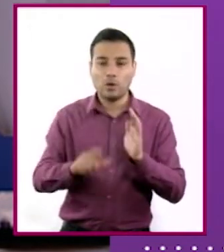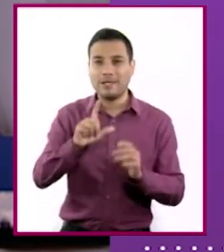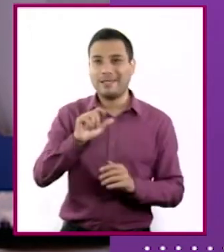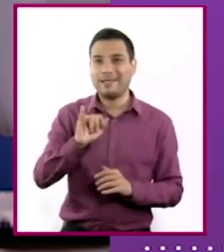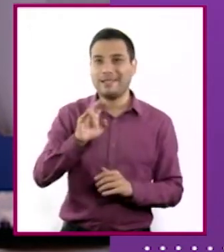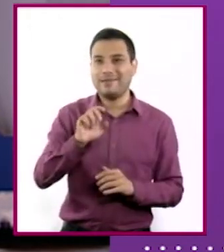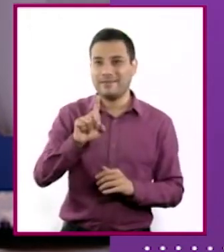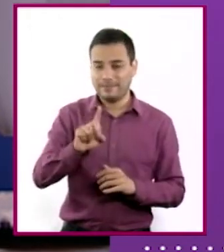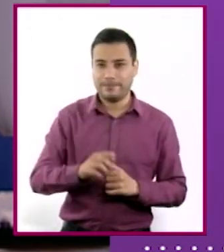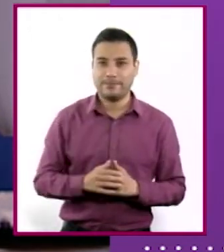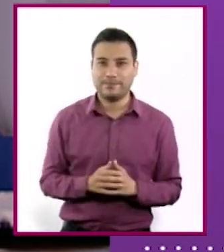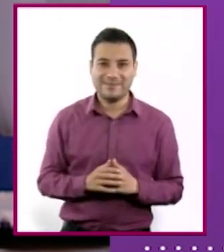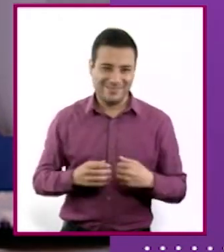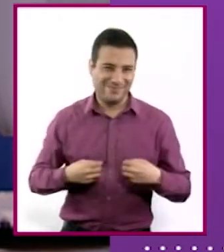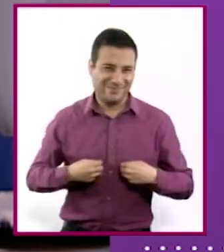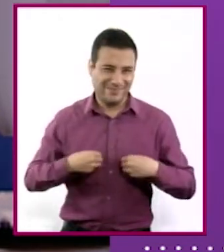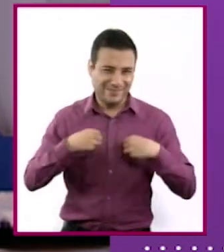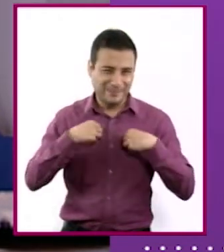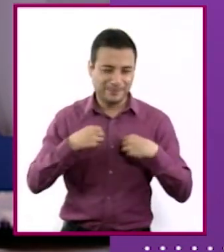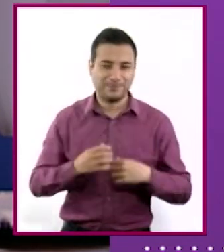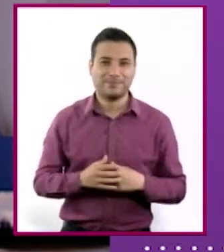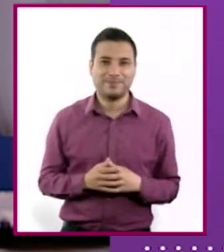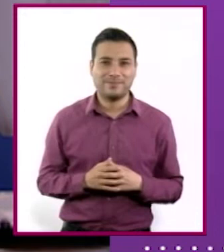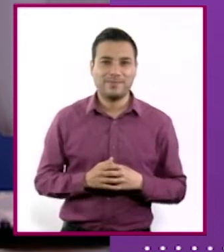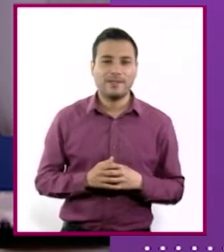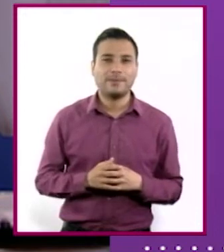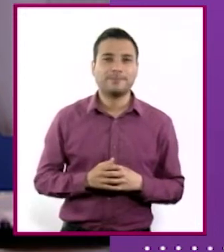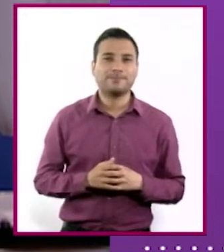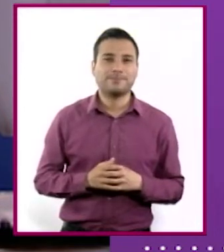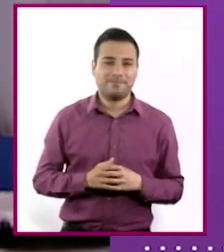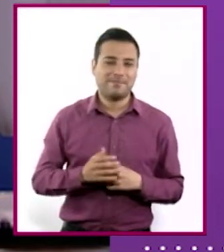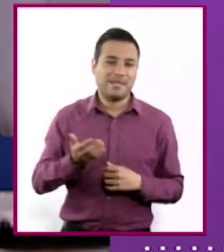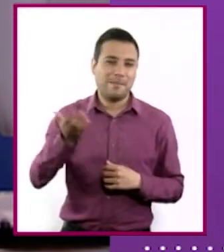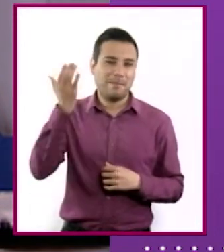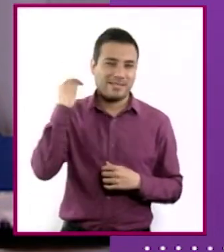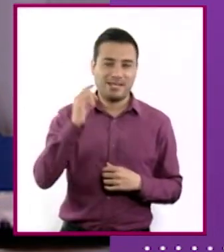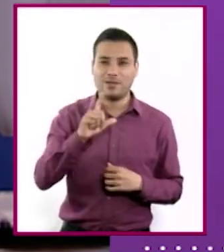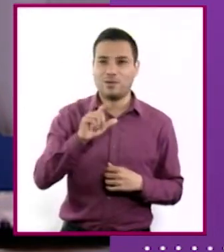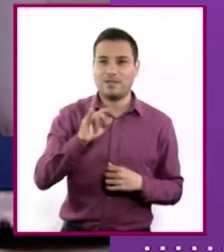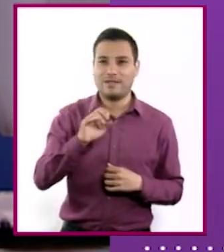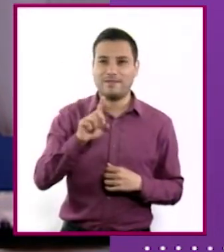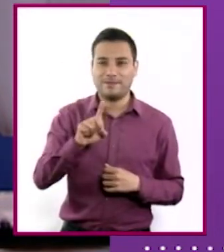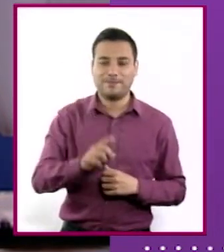live. Vivir, que en pasado es lived.